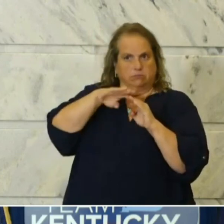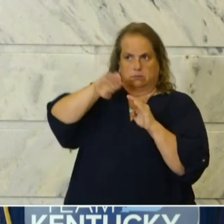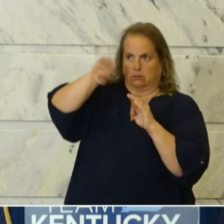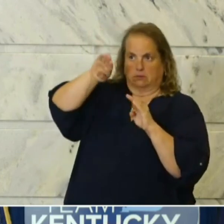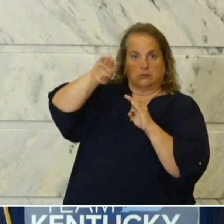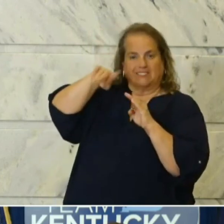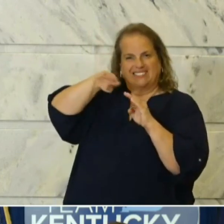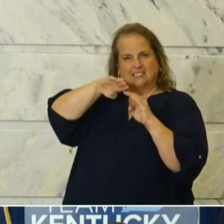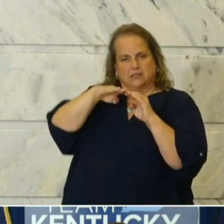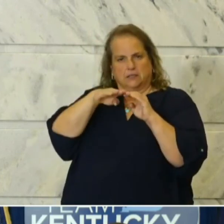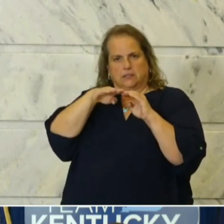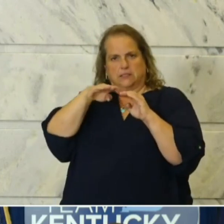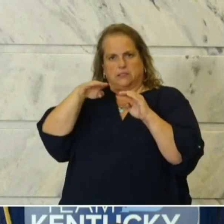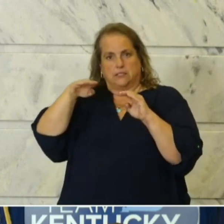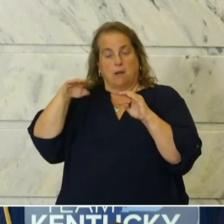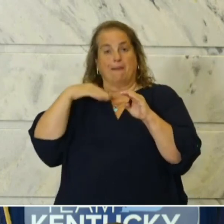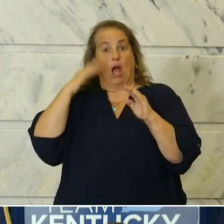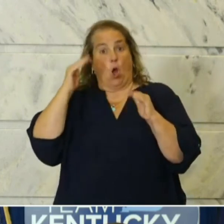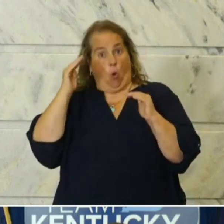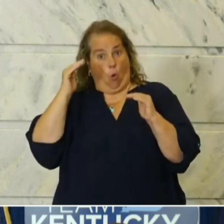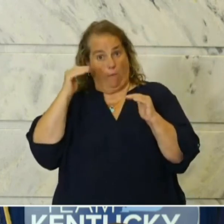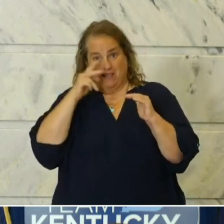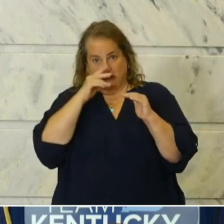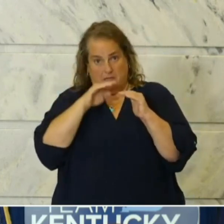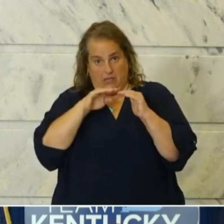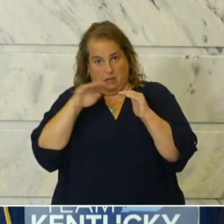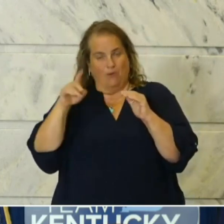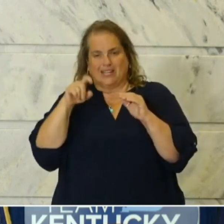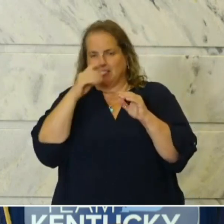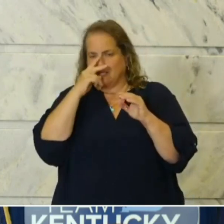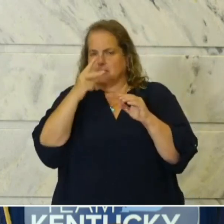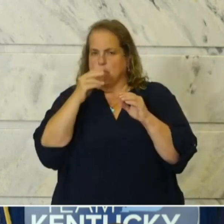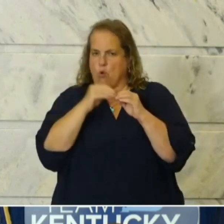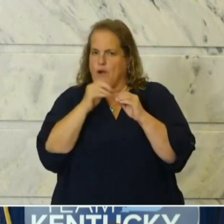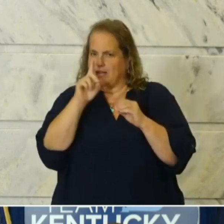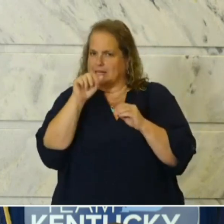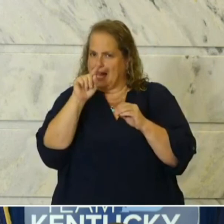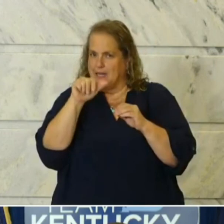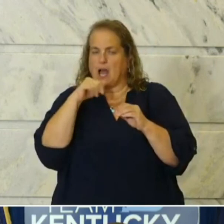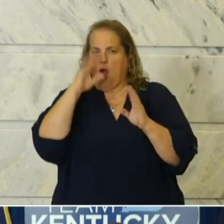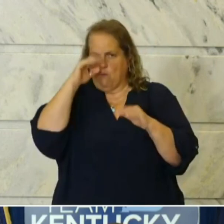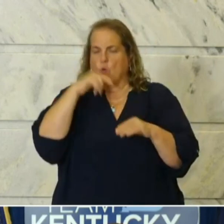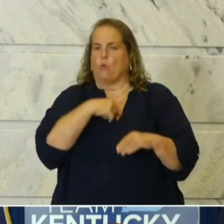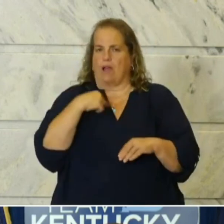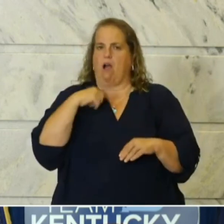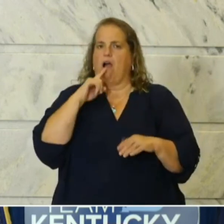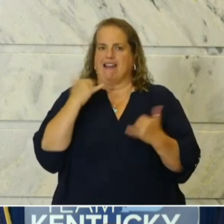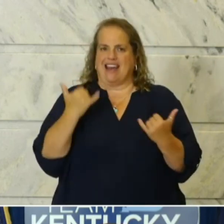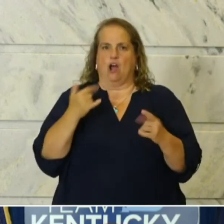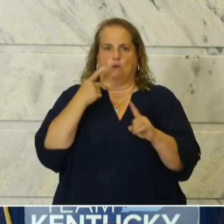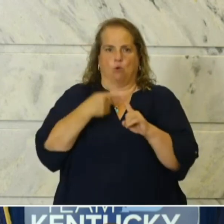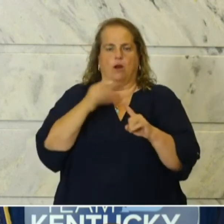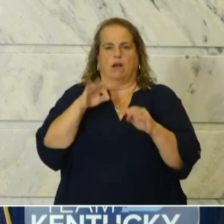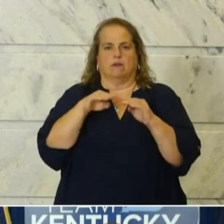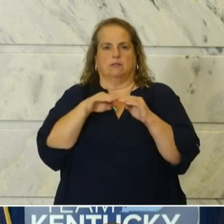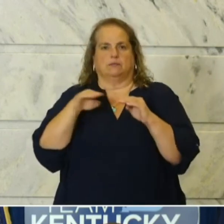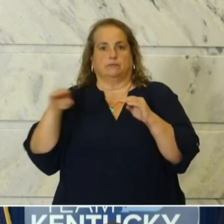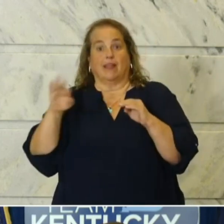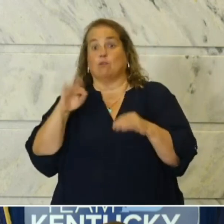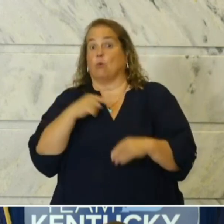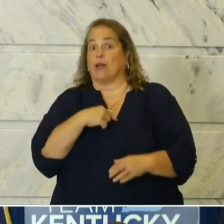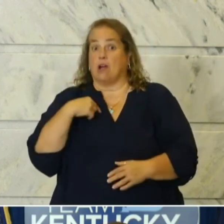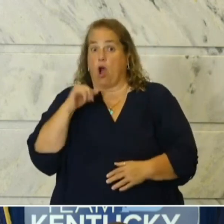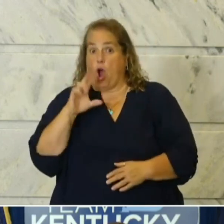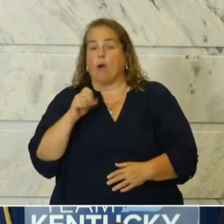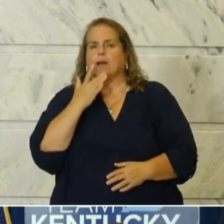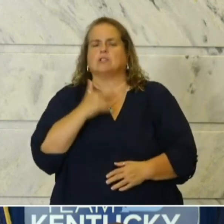And it's my hope, again, we need to see more data. It's my hope that this is where we are, but if it is, it's only because we're being really